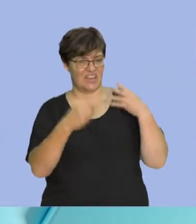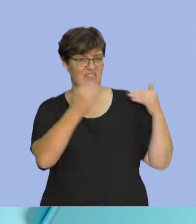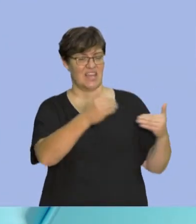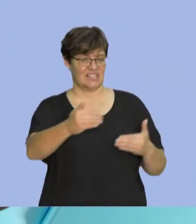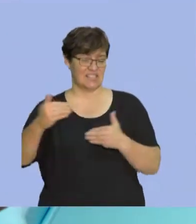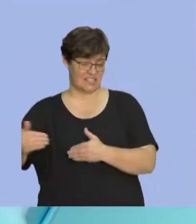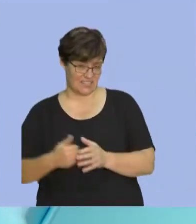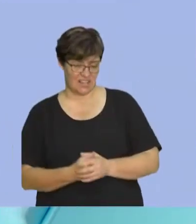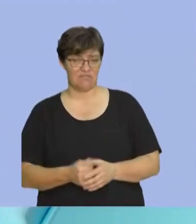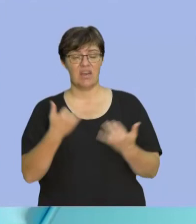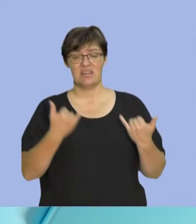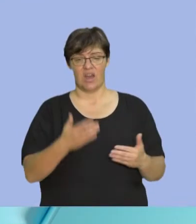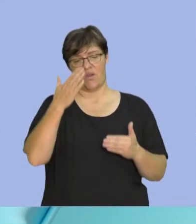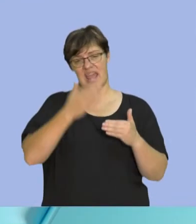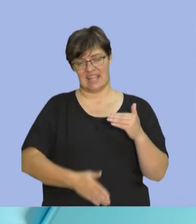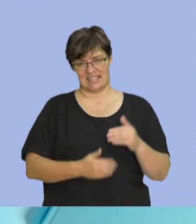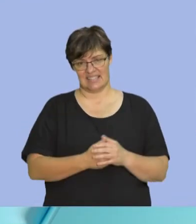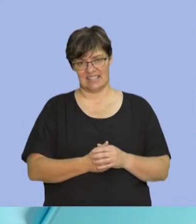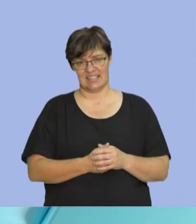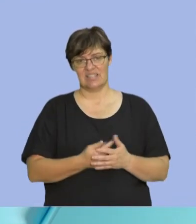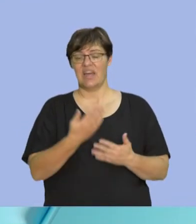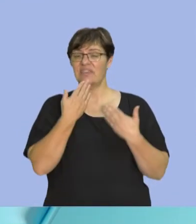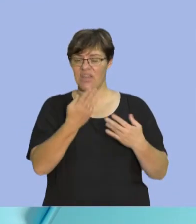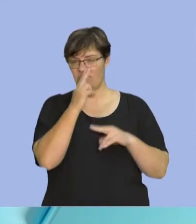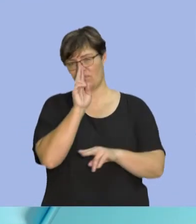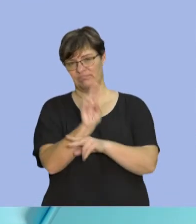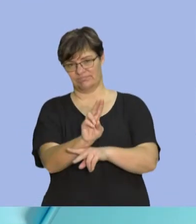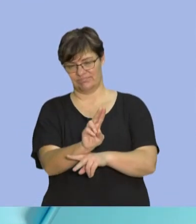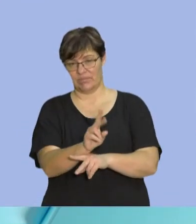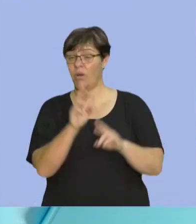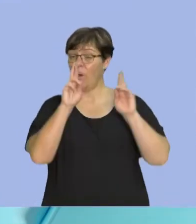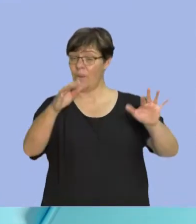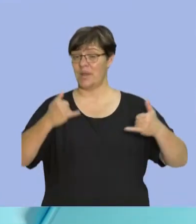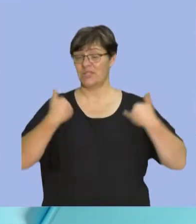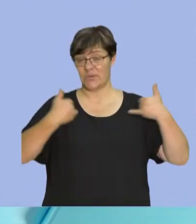We need to now end the session. Thank you for staying tuned. I hope you've enjoyed